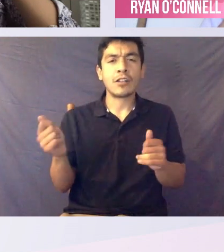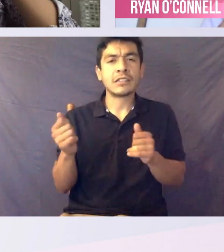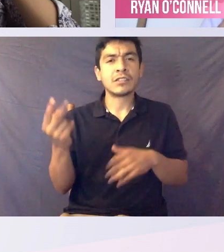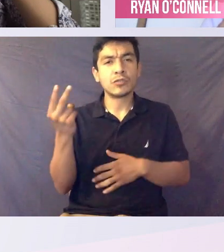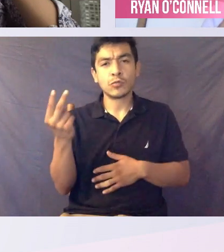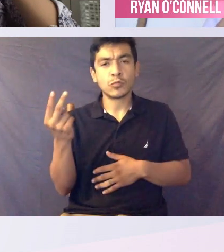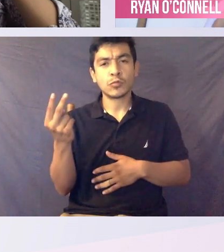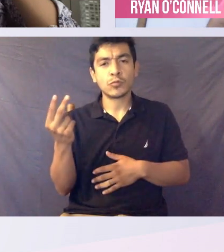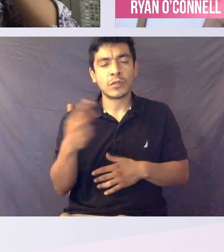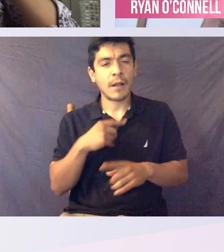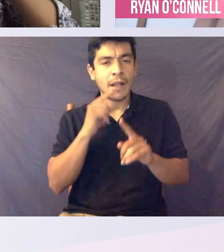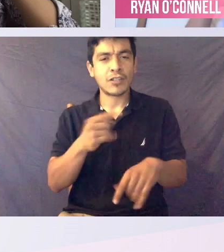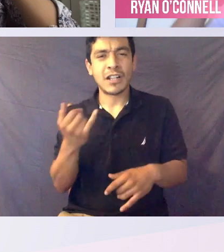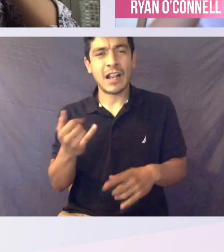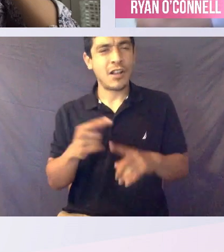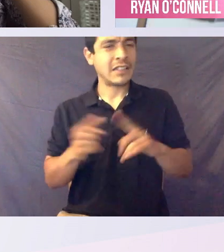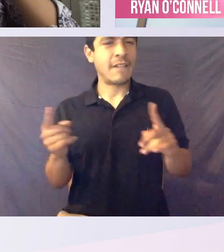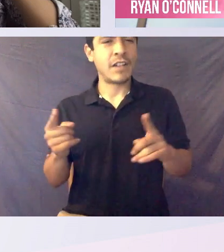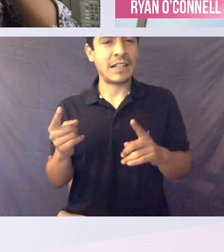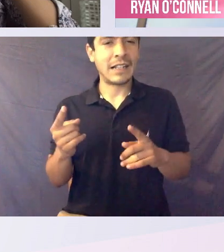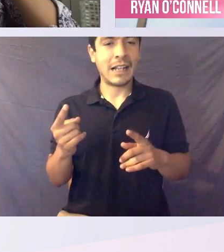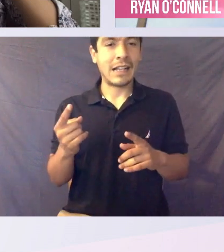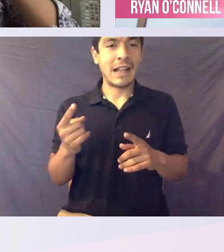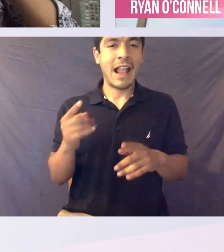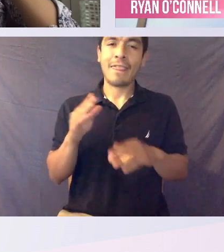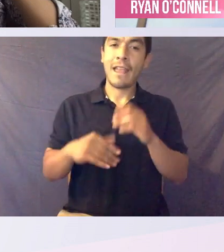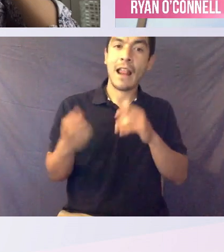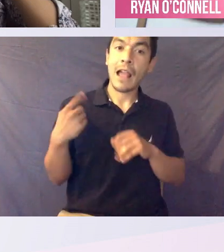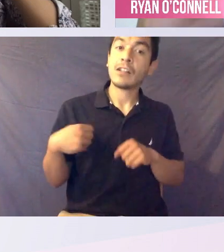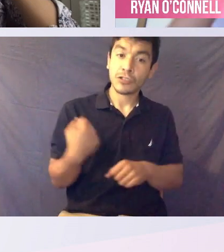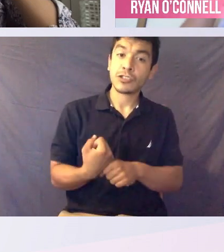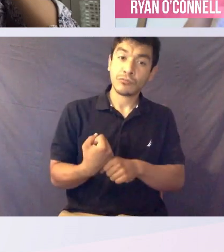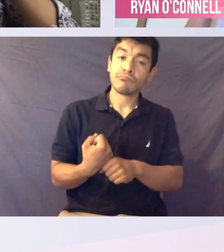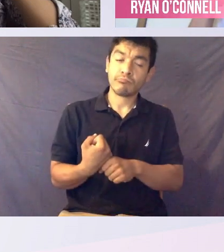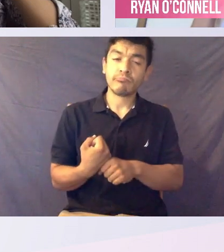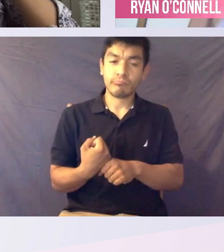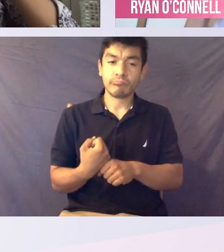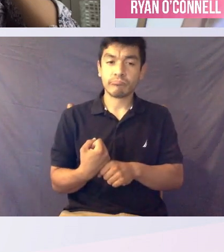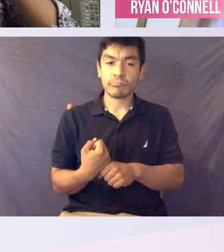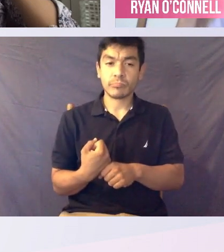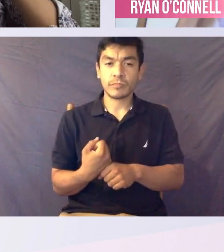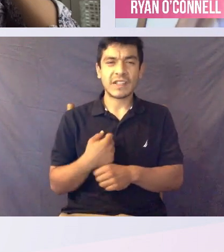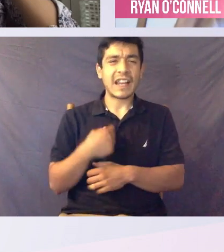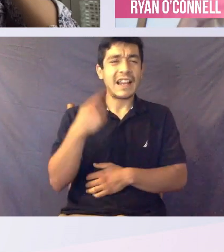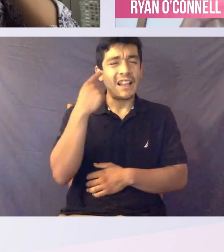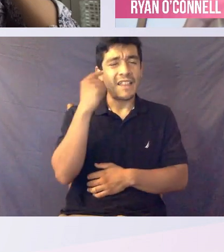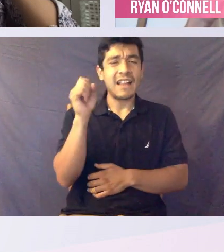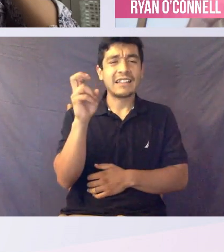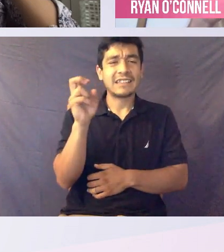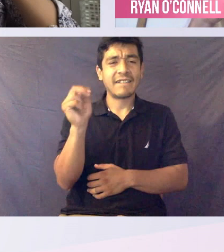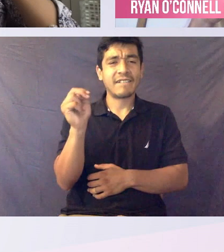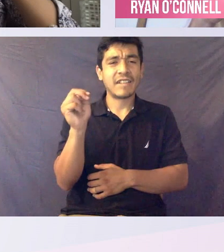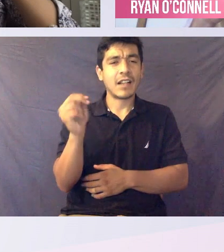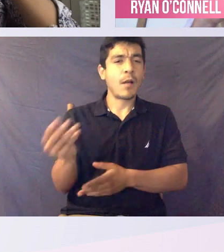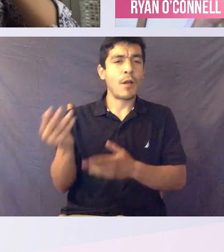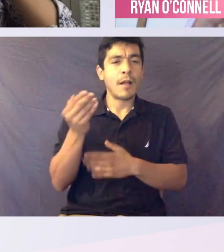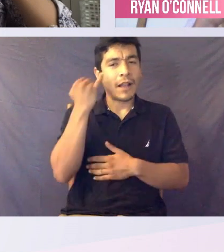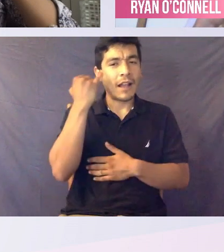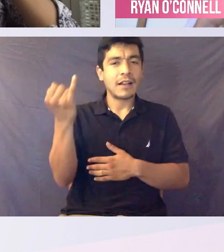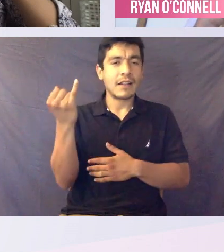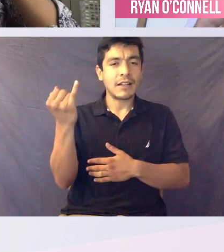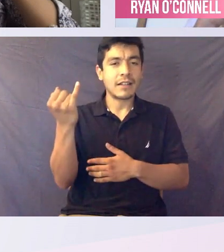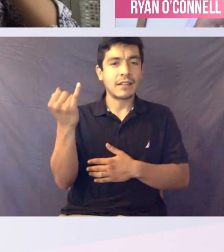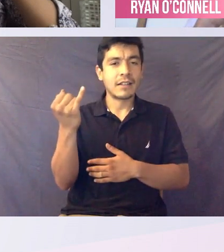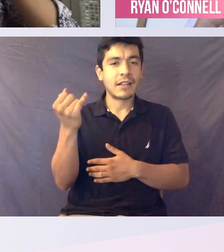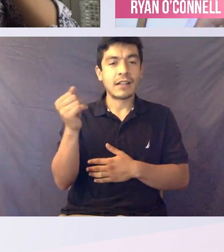probably different than it was a year and a half ago. And I think, you know, Stephen brought up the, you know, the